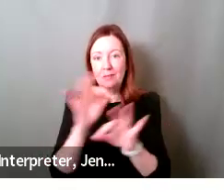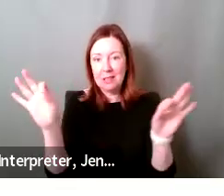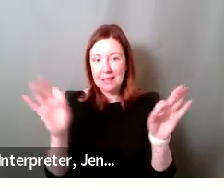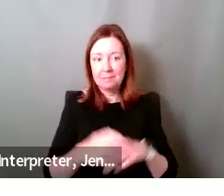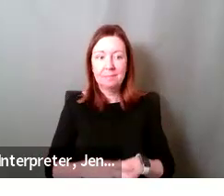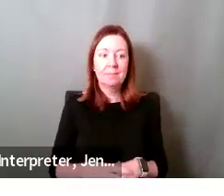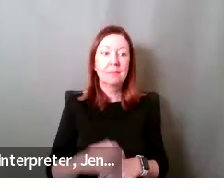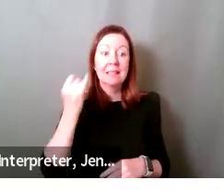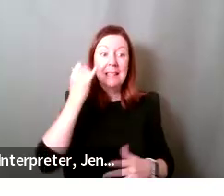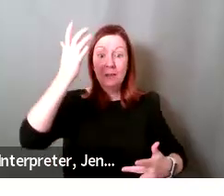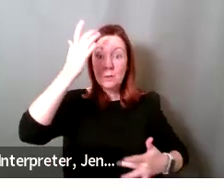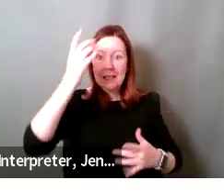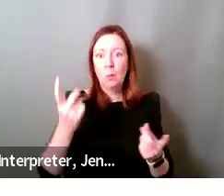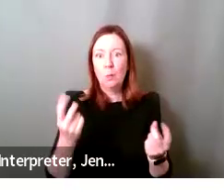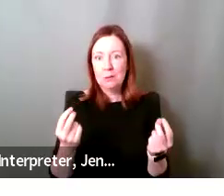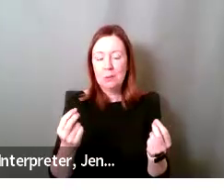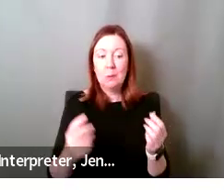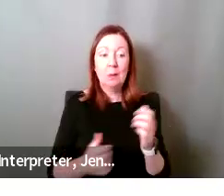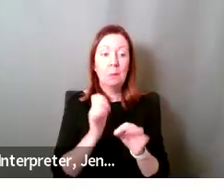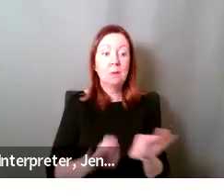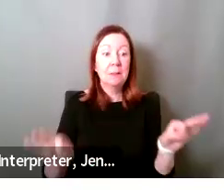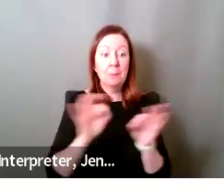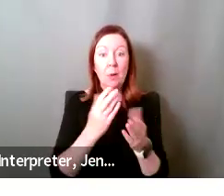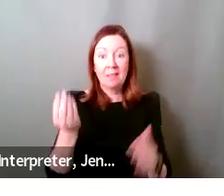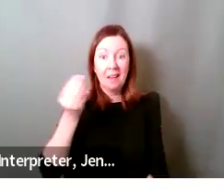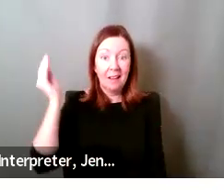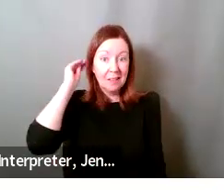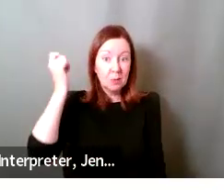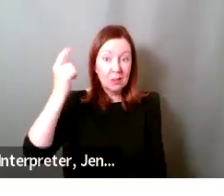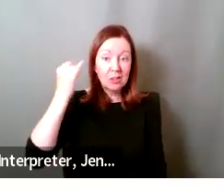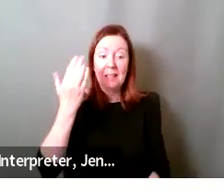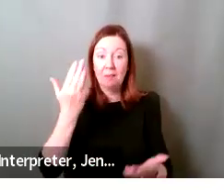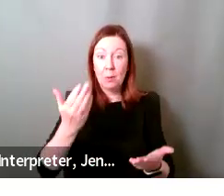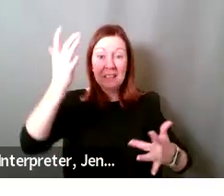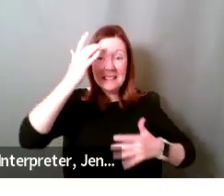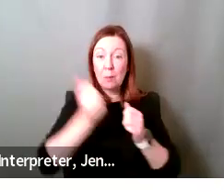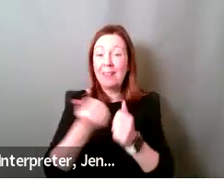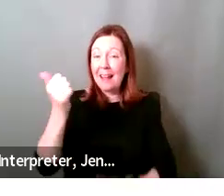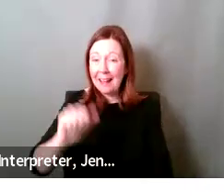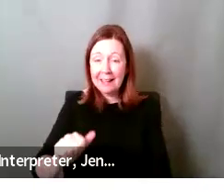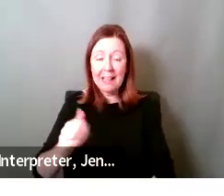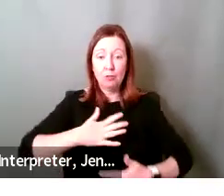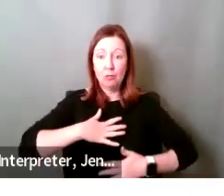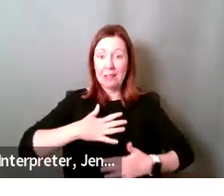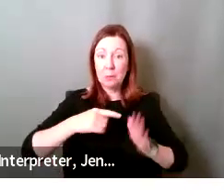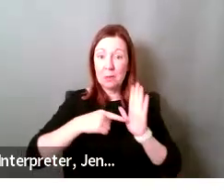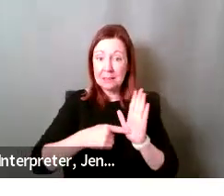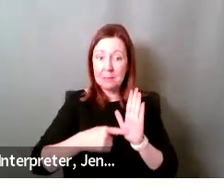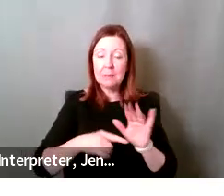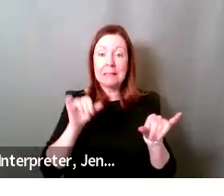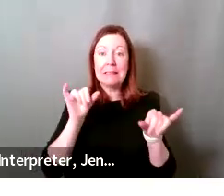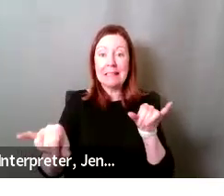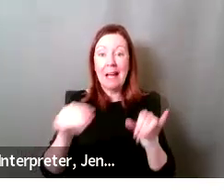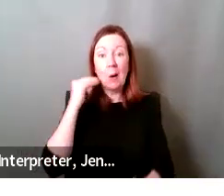So, what to do if you're sick? So, the most important takeaway this season is that if you are sick with any respiratory symptoms,